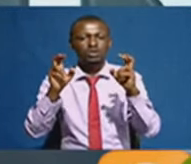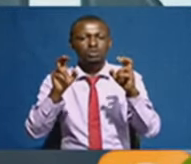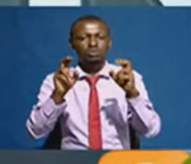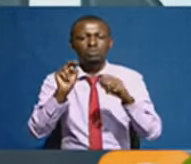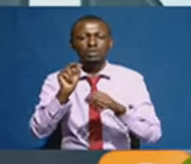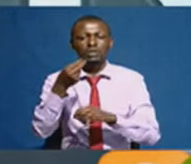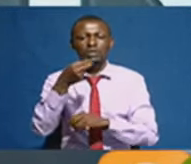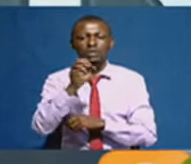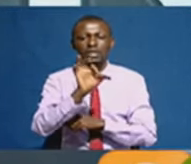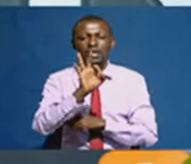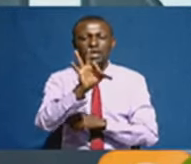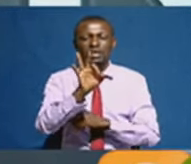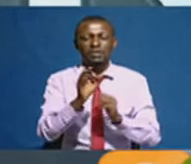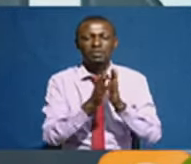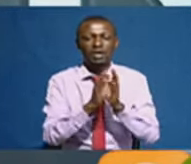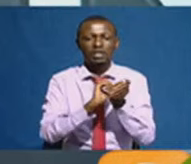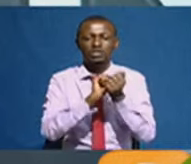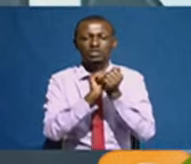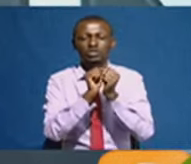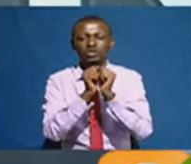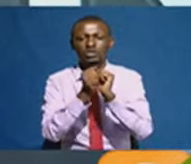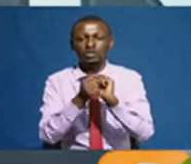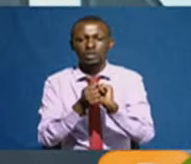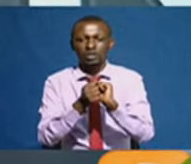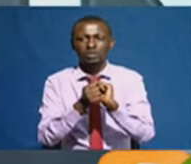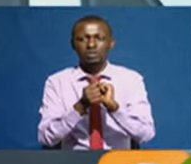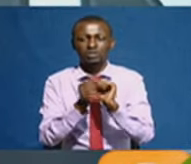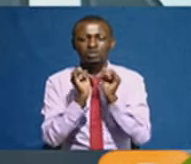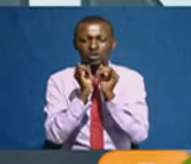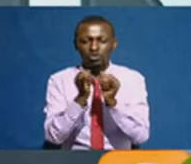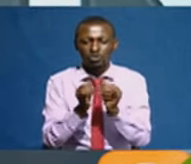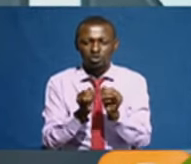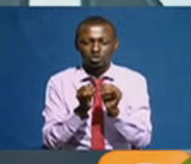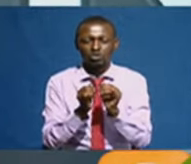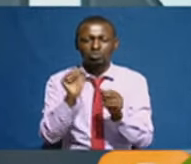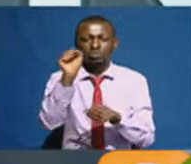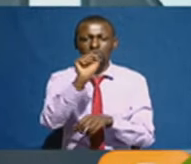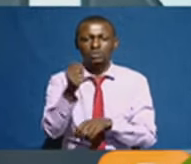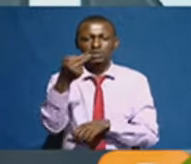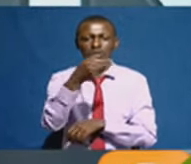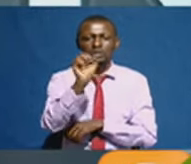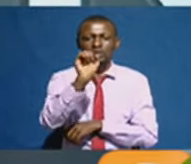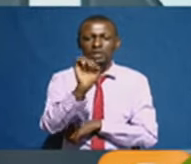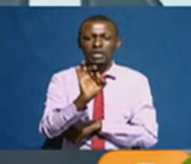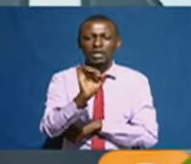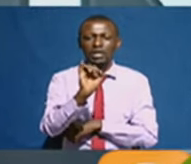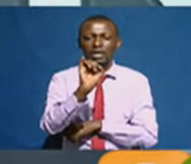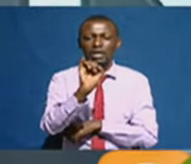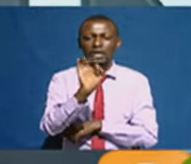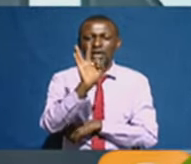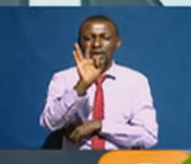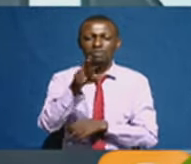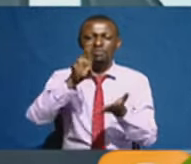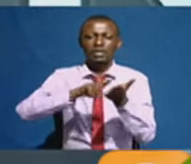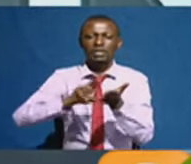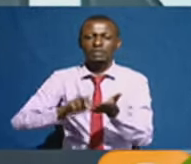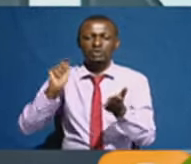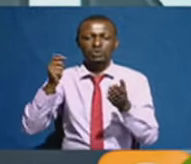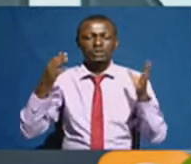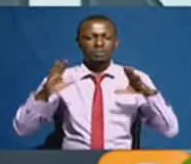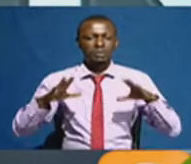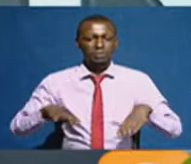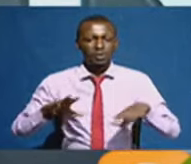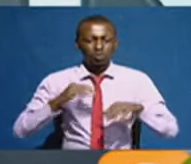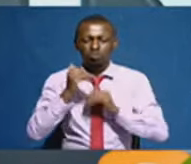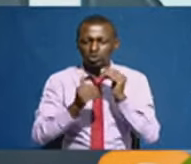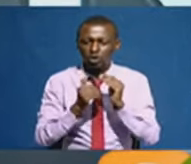NHIF and the transition to, you know, the new health fund and registering Kenyans around it. You know, when you take a look at